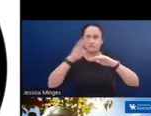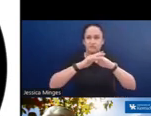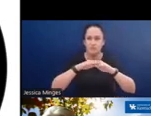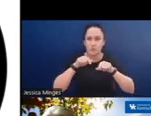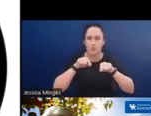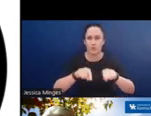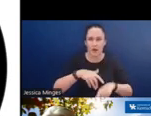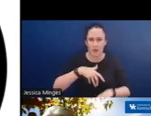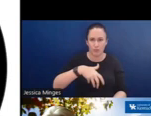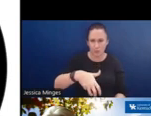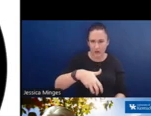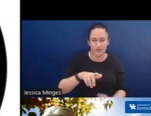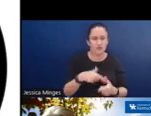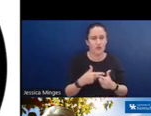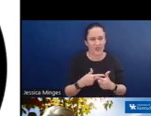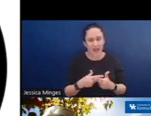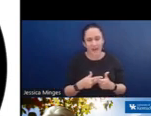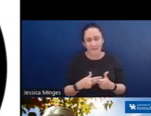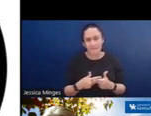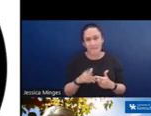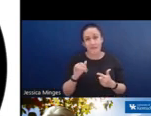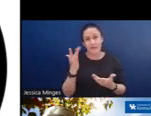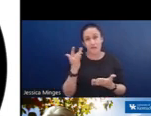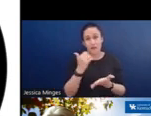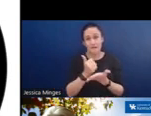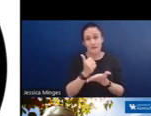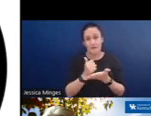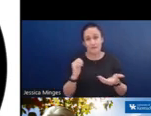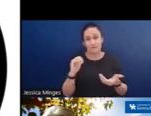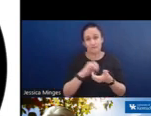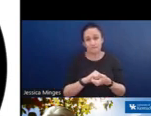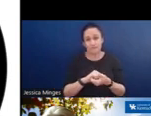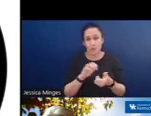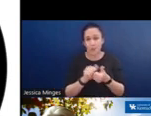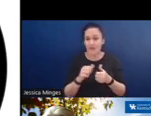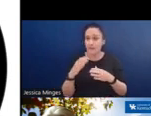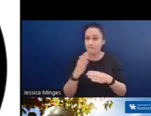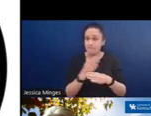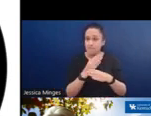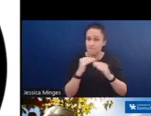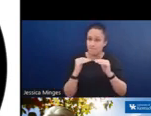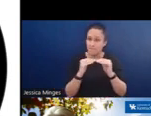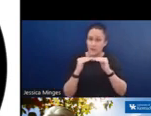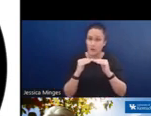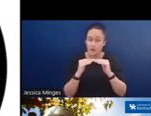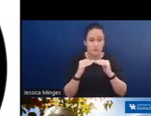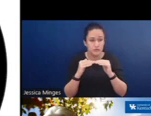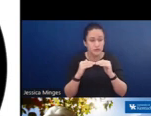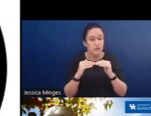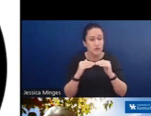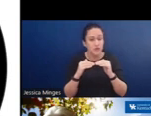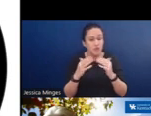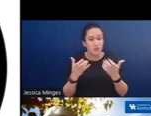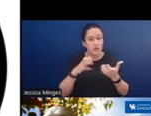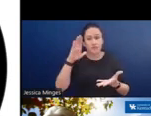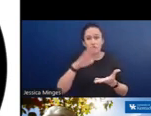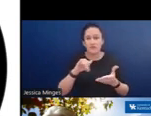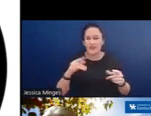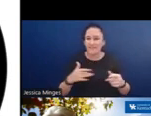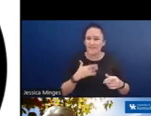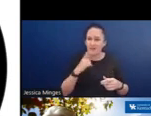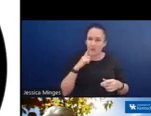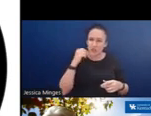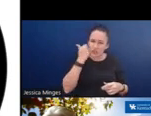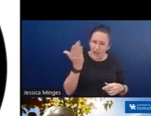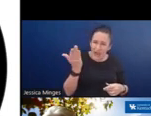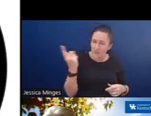And so that's one reason that it's so helpful also to partner with peers, is because we want to reduce the feelings of shame that someone